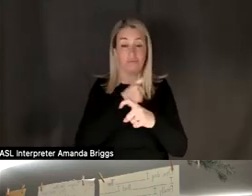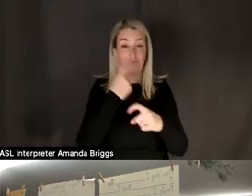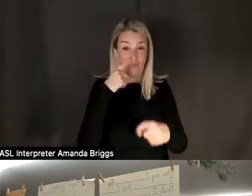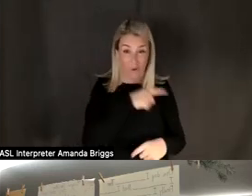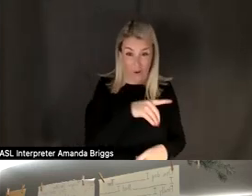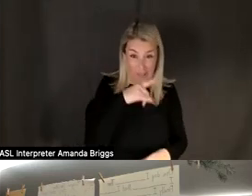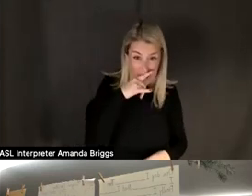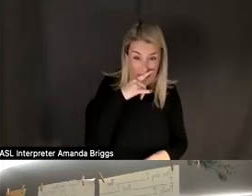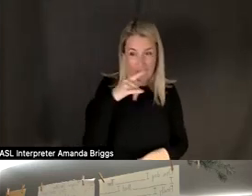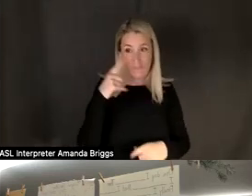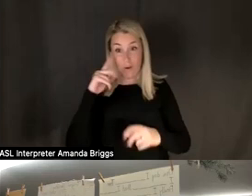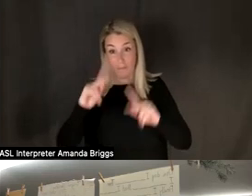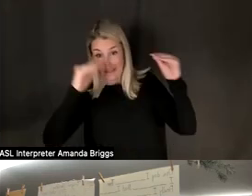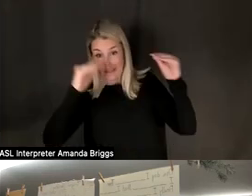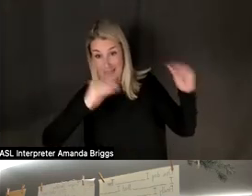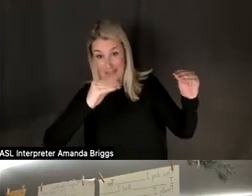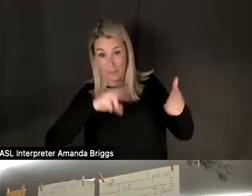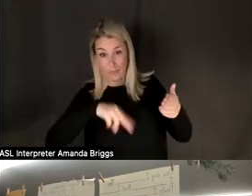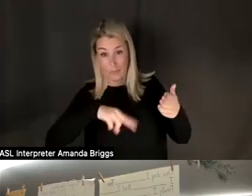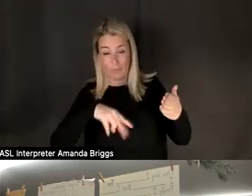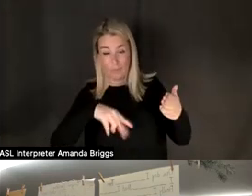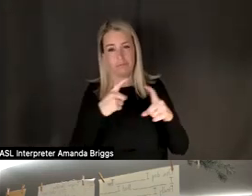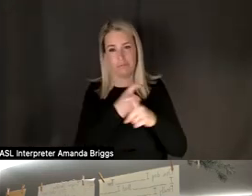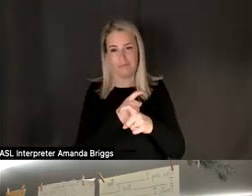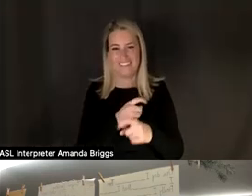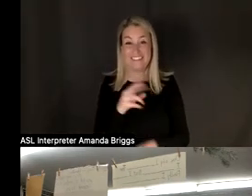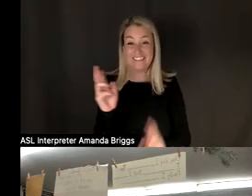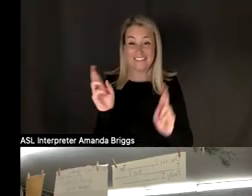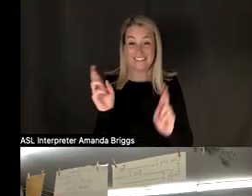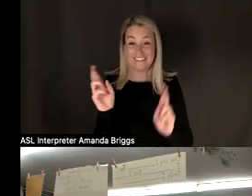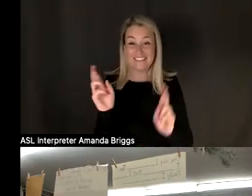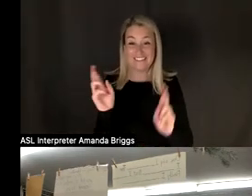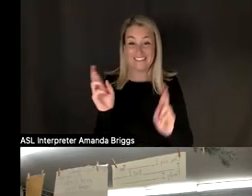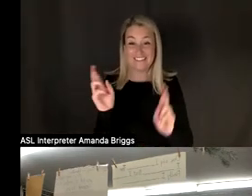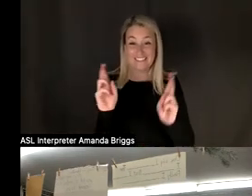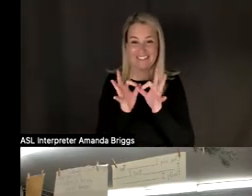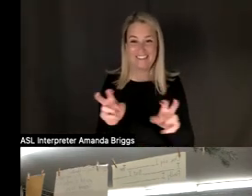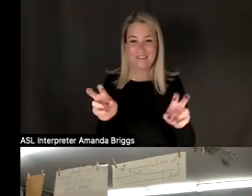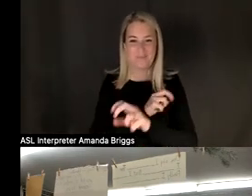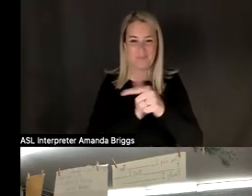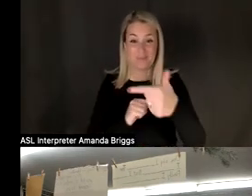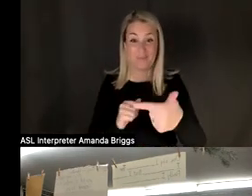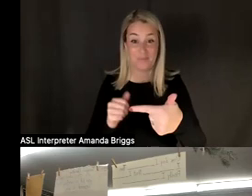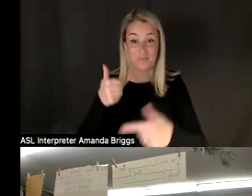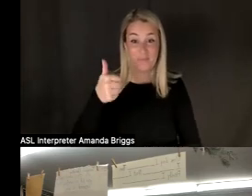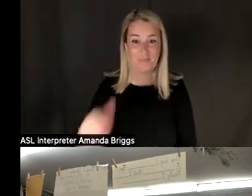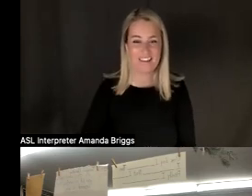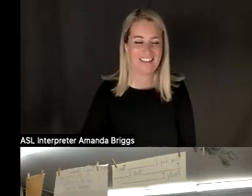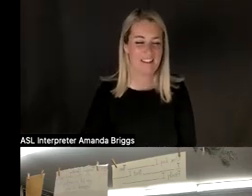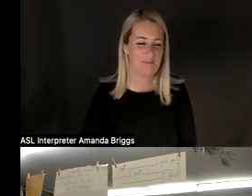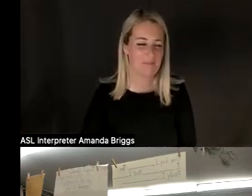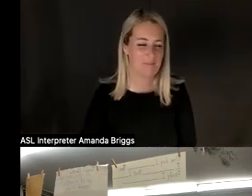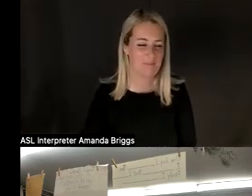to teach. So even now, I've been doing this for 14 years. I still feel like I have so much to